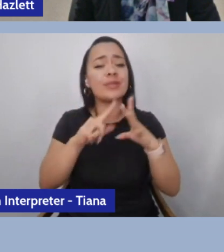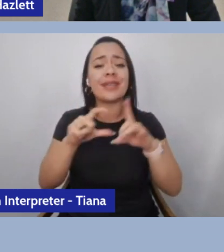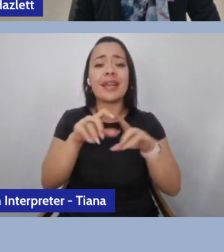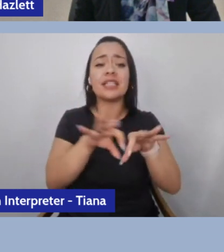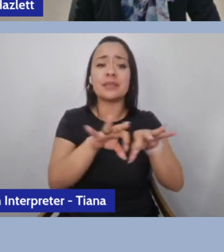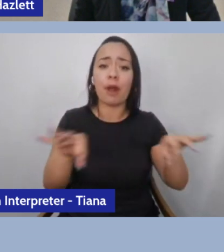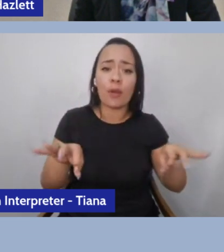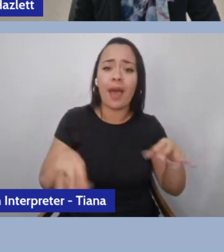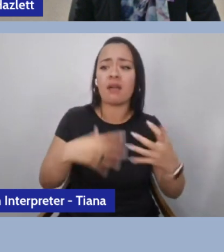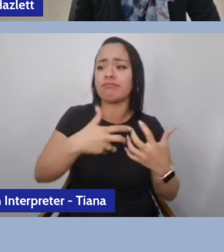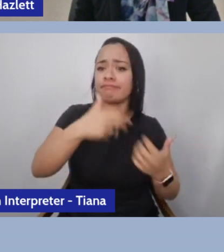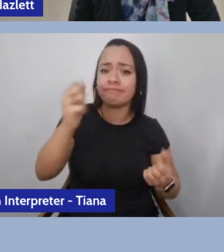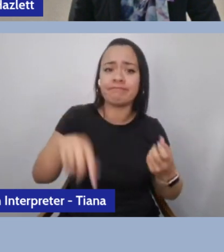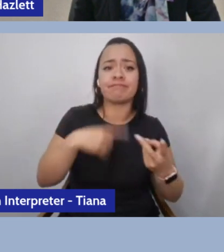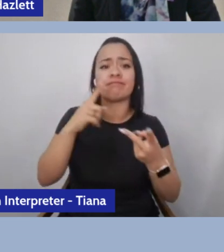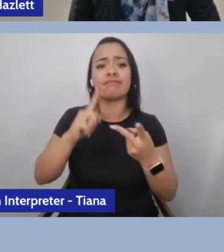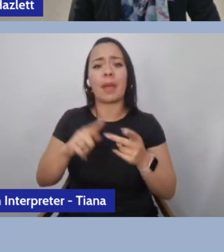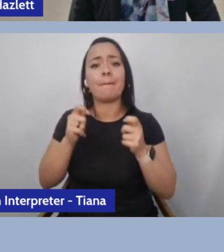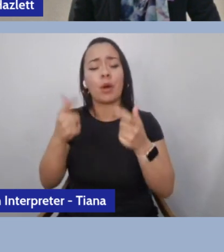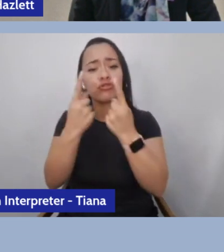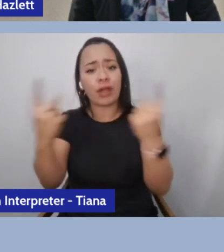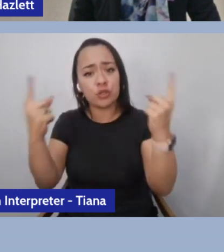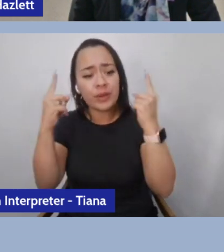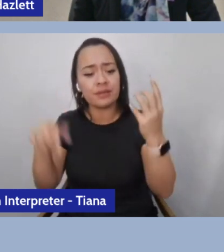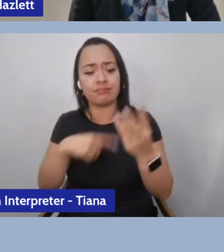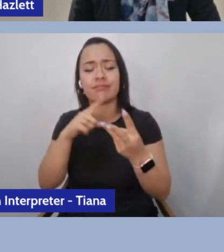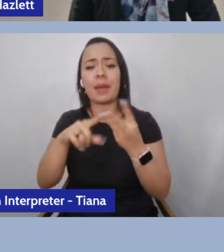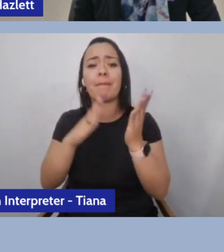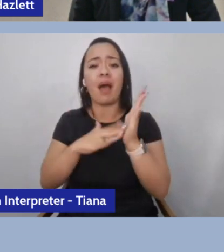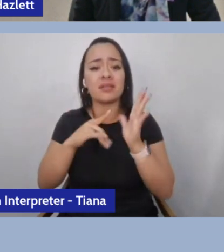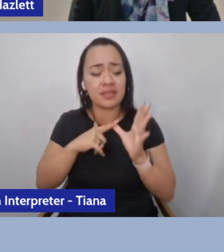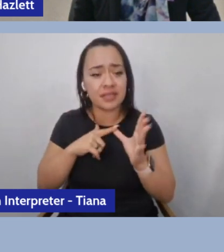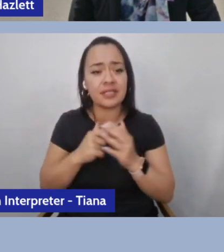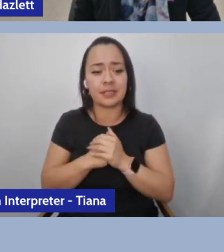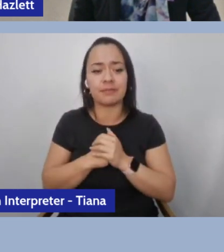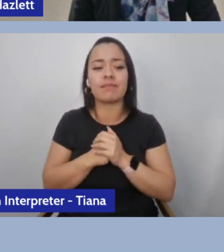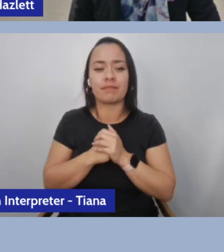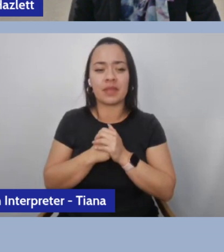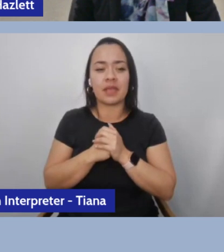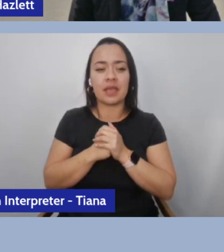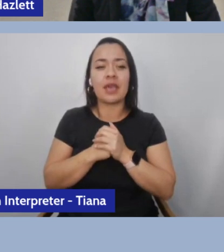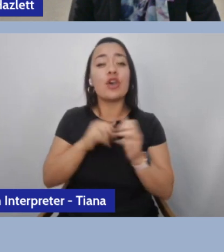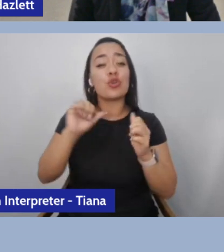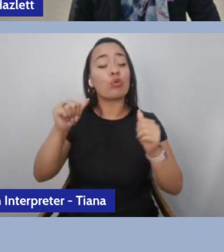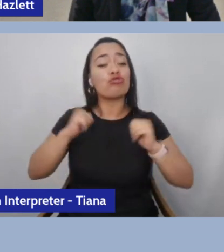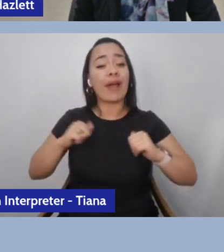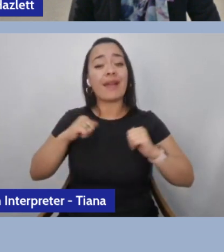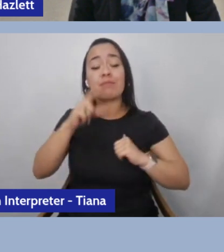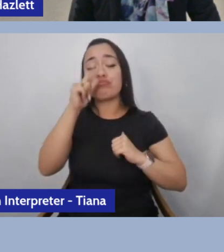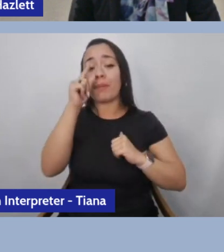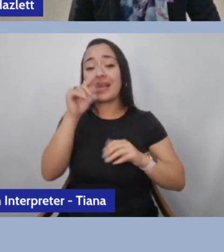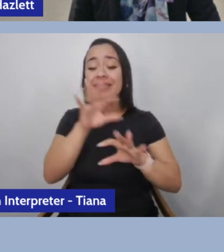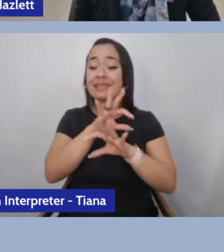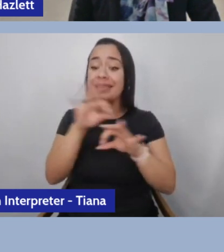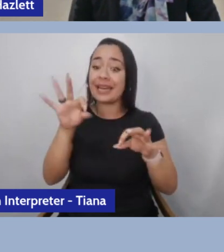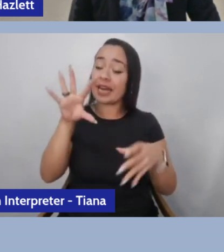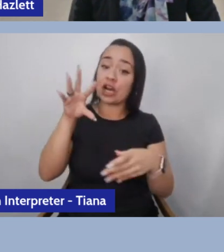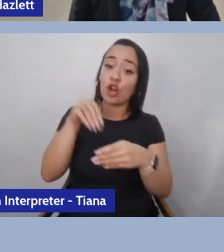one, or even a master's, it's unlikely that your training would have included in it